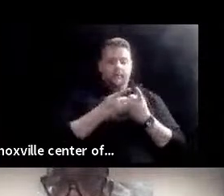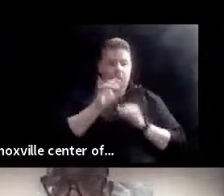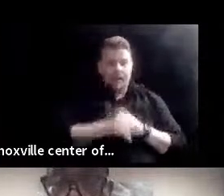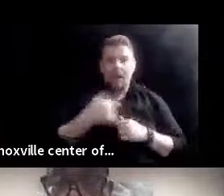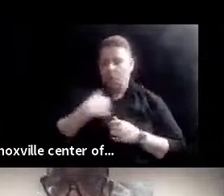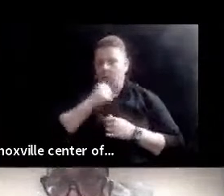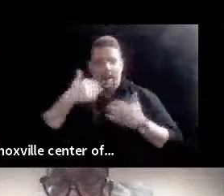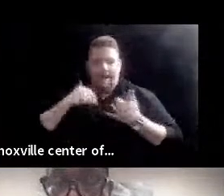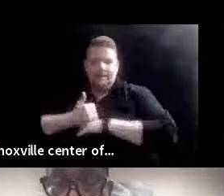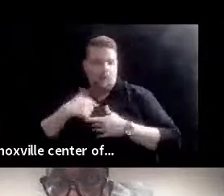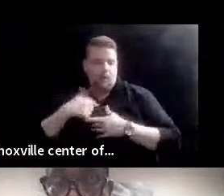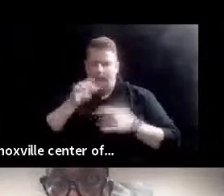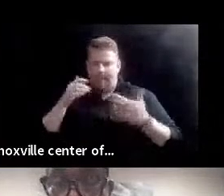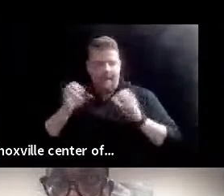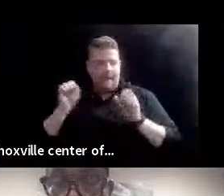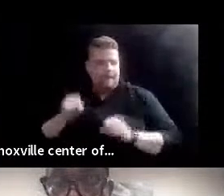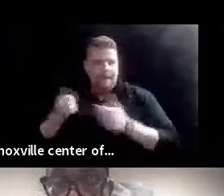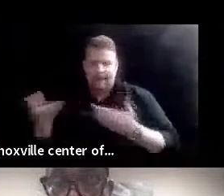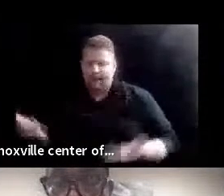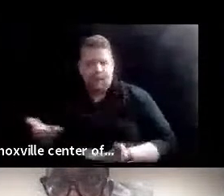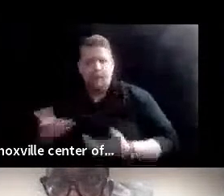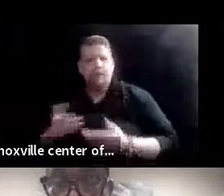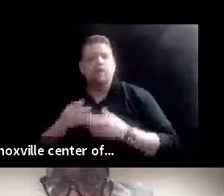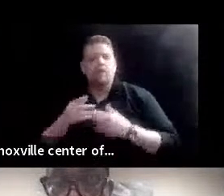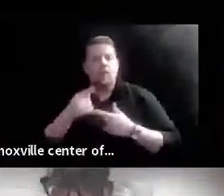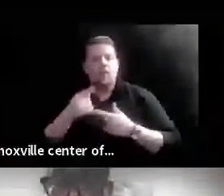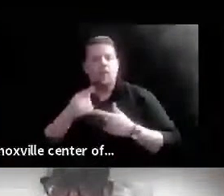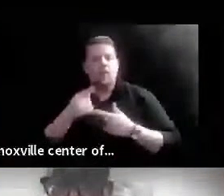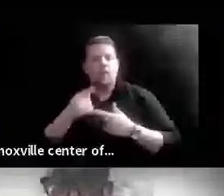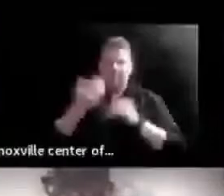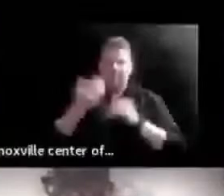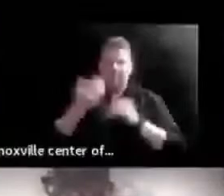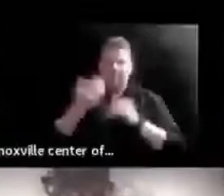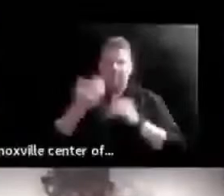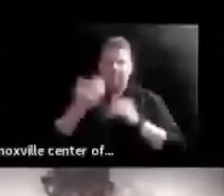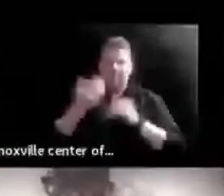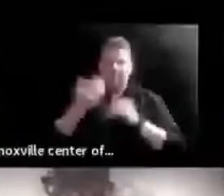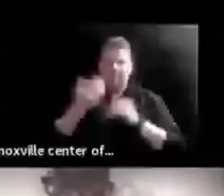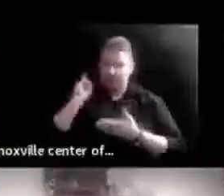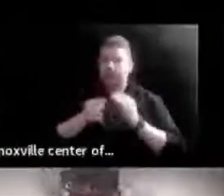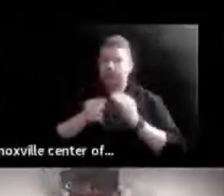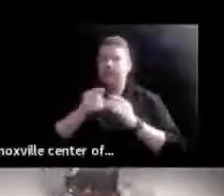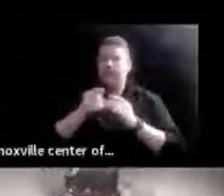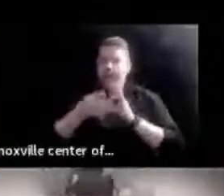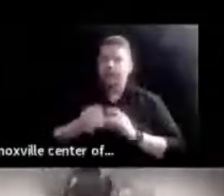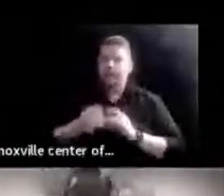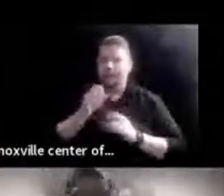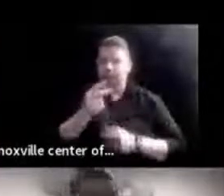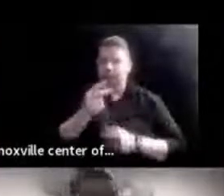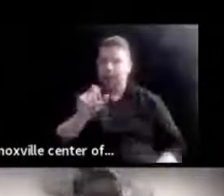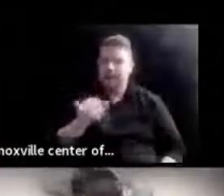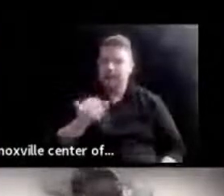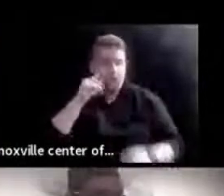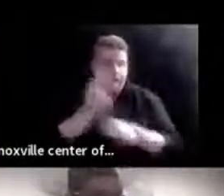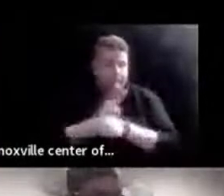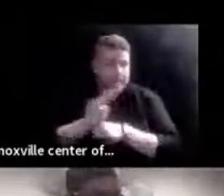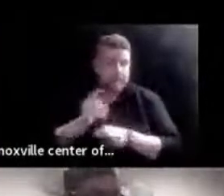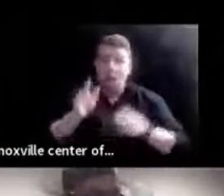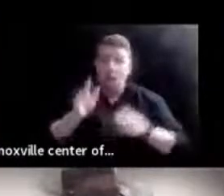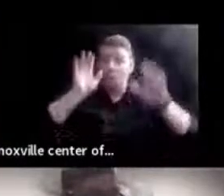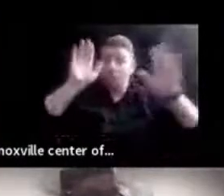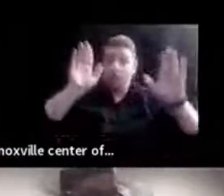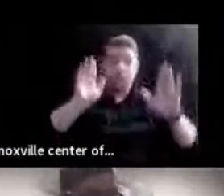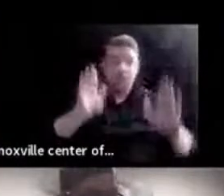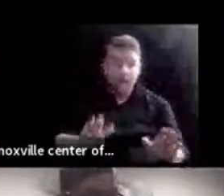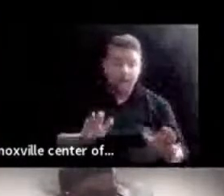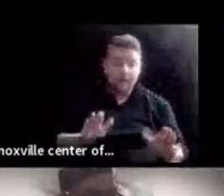capacity. So they've done some, you know, and so I think somebody talked about last week that Shelby County is doing some small grants for